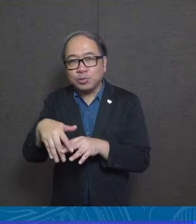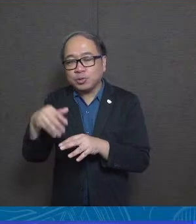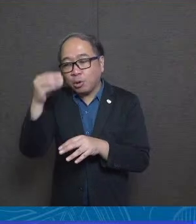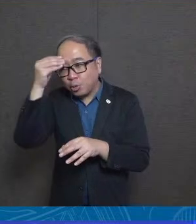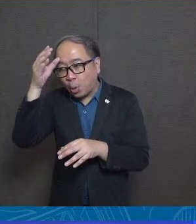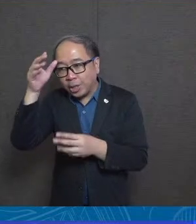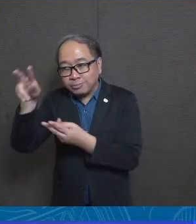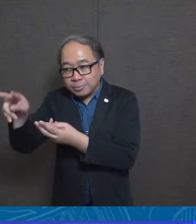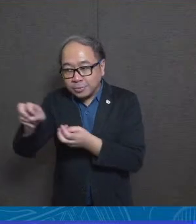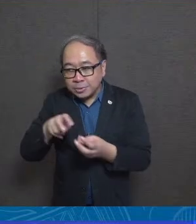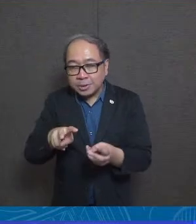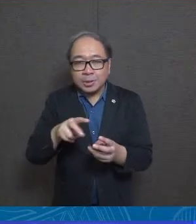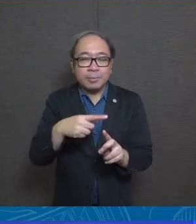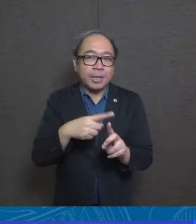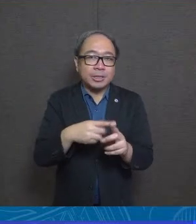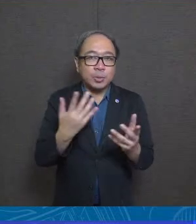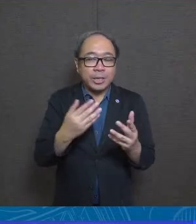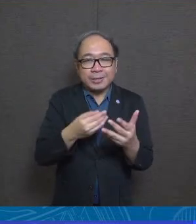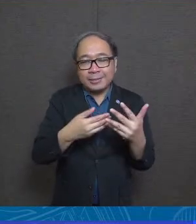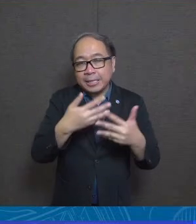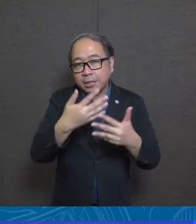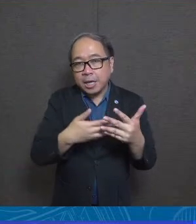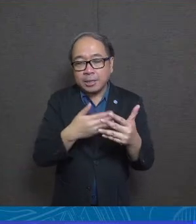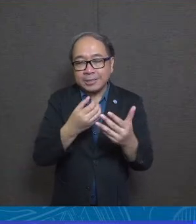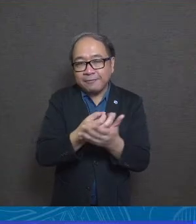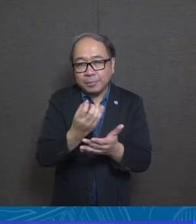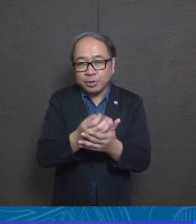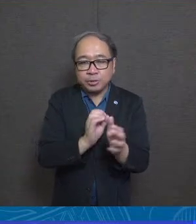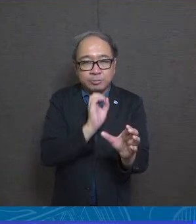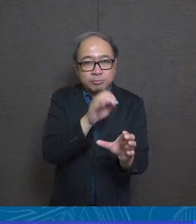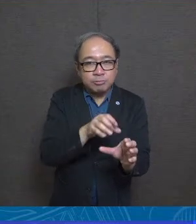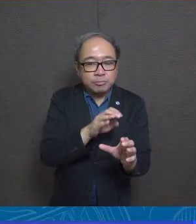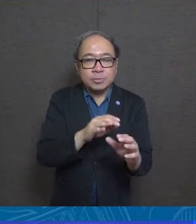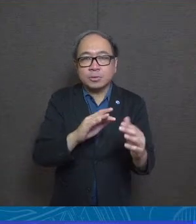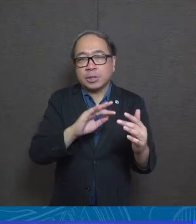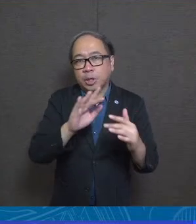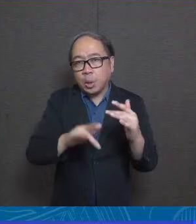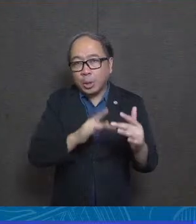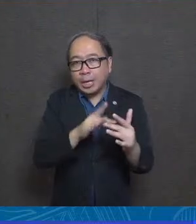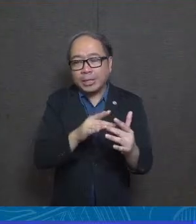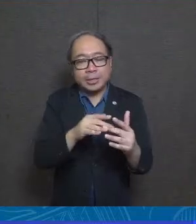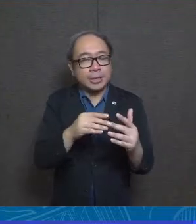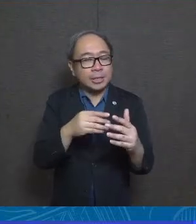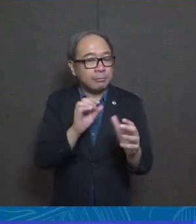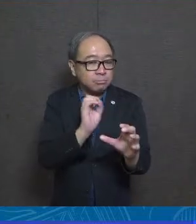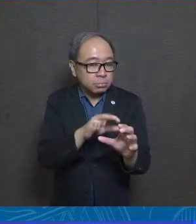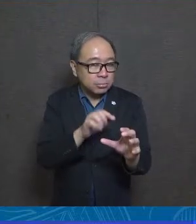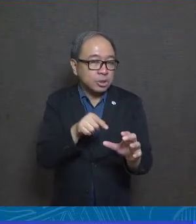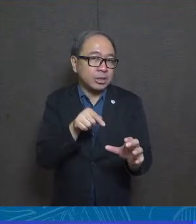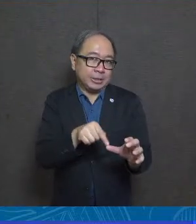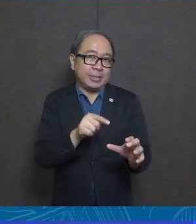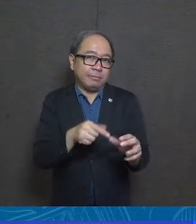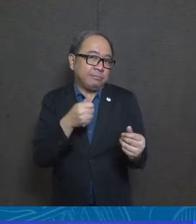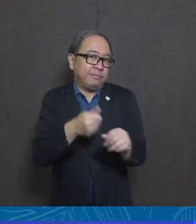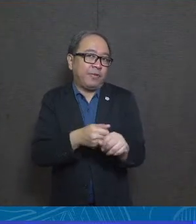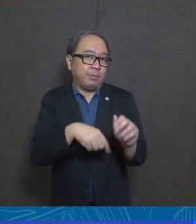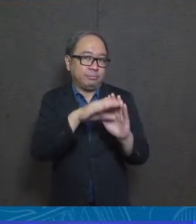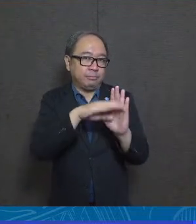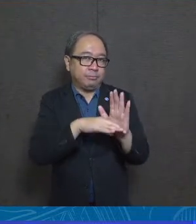trust about data repositories and online repositories are some of these principles. Thank you so much.